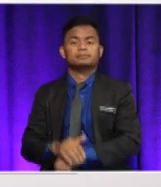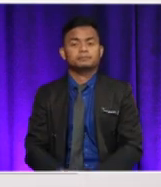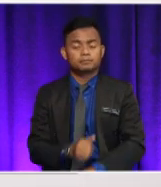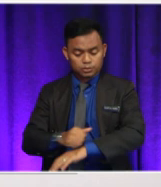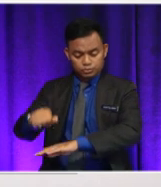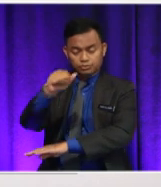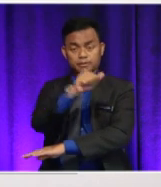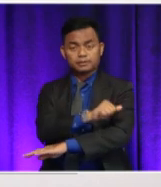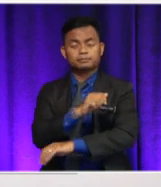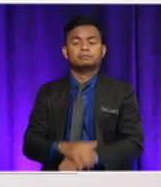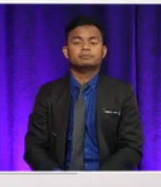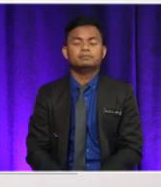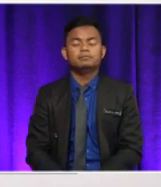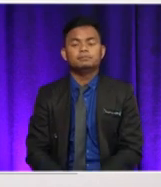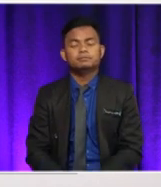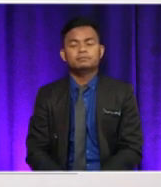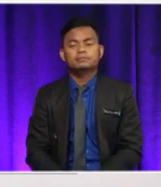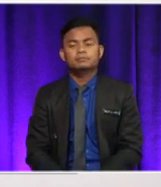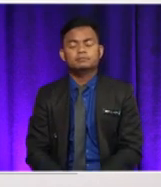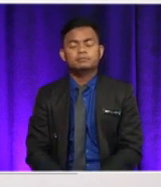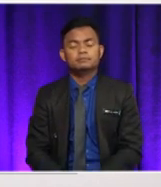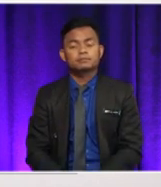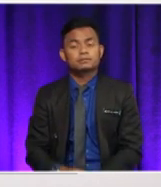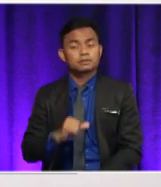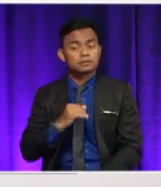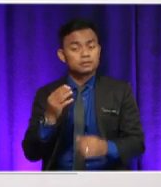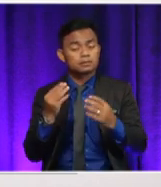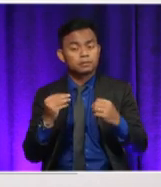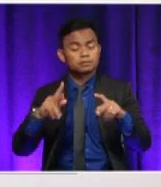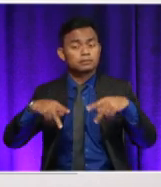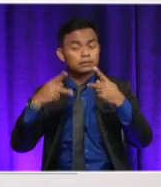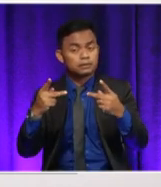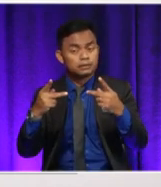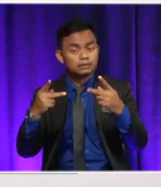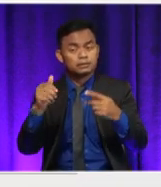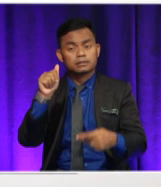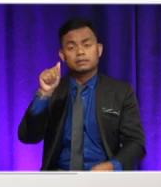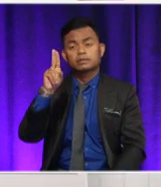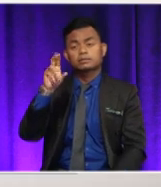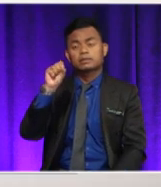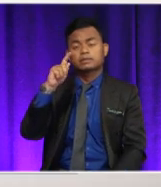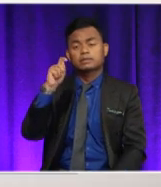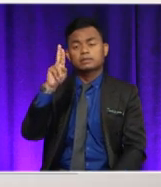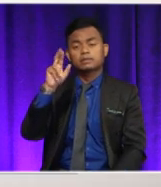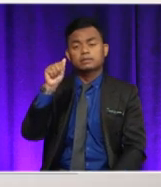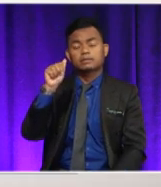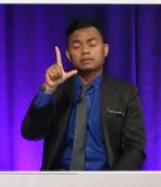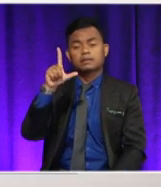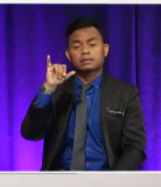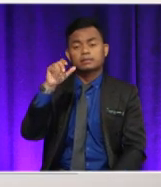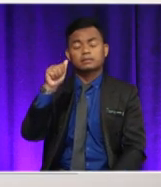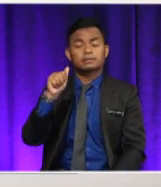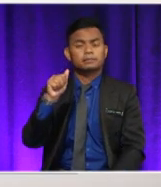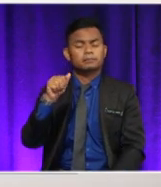nature. Honestly, when I was 10, I went to Australia for 10 days and I got to see a lot of beautiful scenery